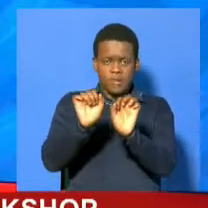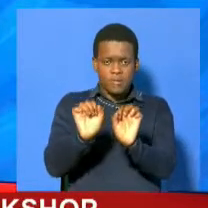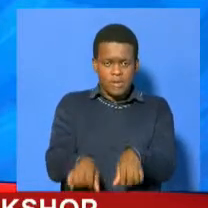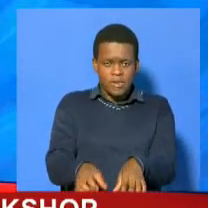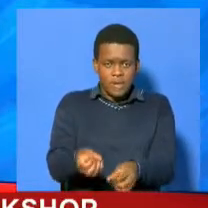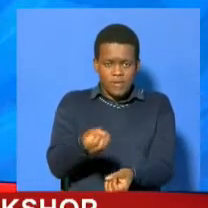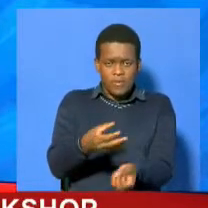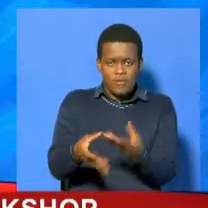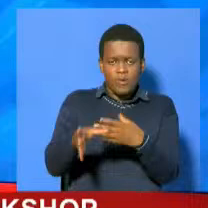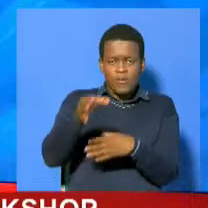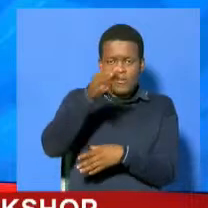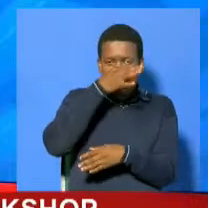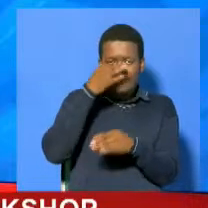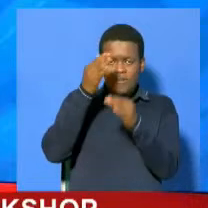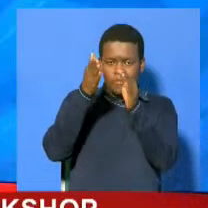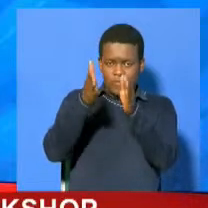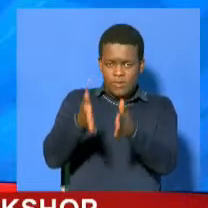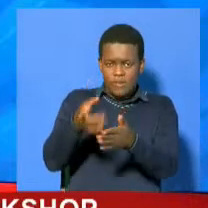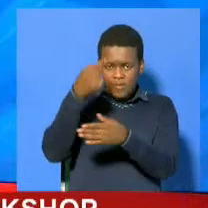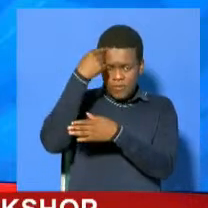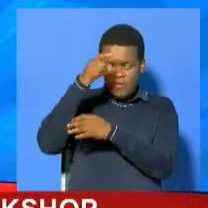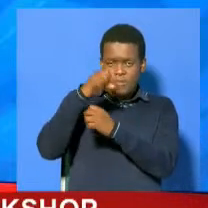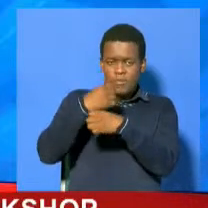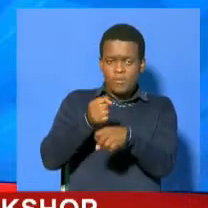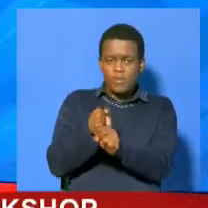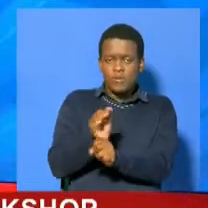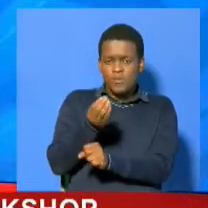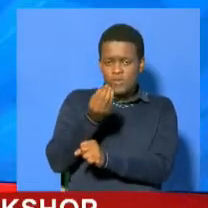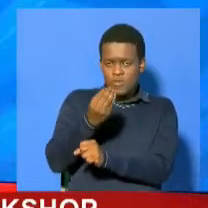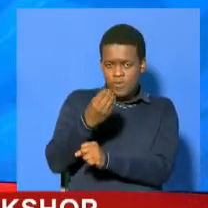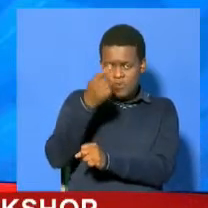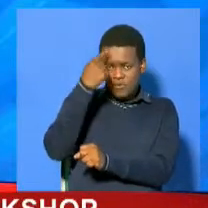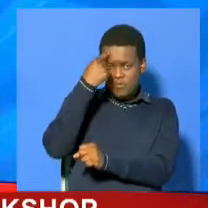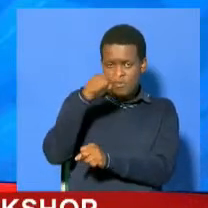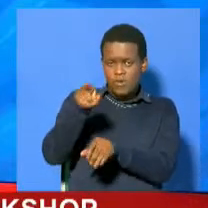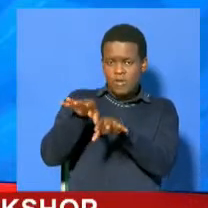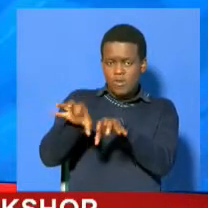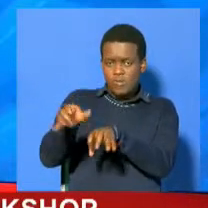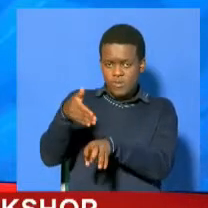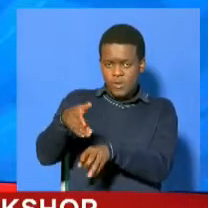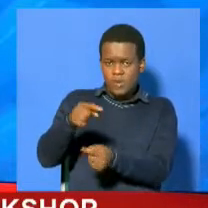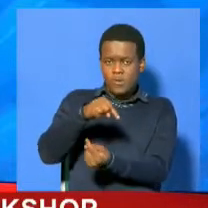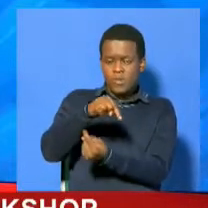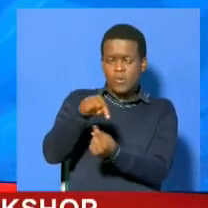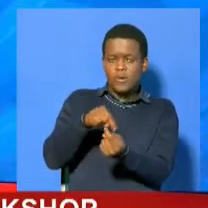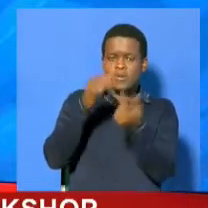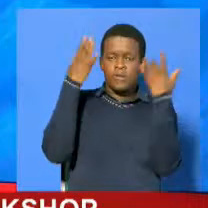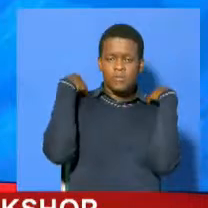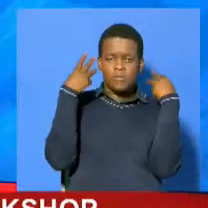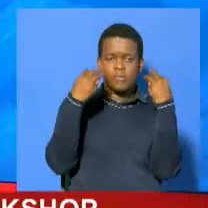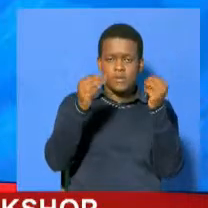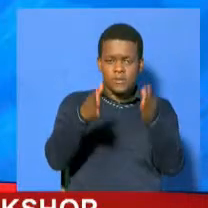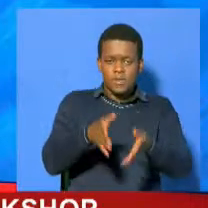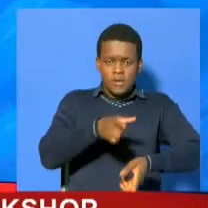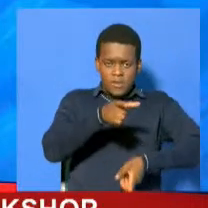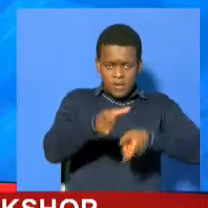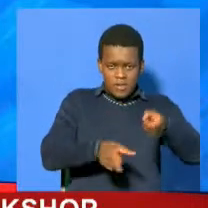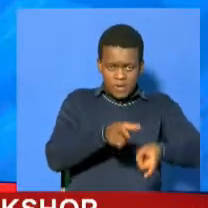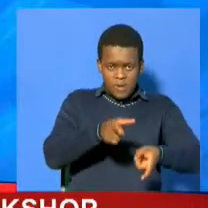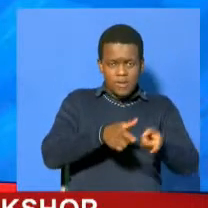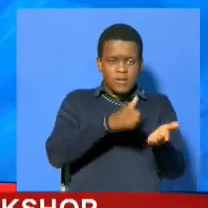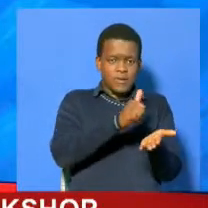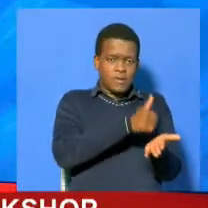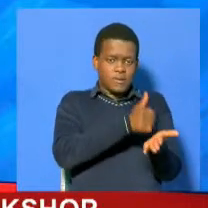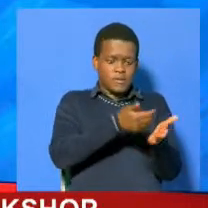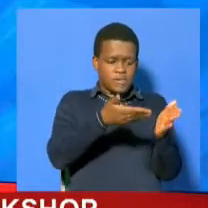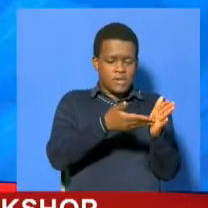of farmers to provide adequate feed for their livestock. In response, the Ministry of Agriculture, in partnership with the United